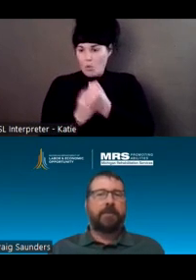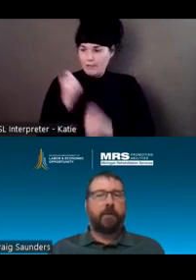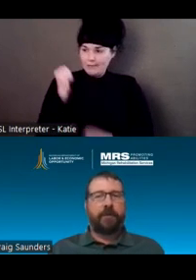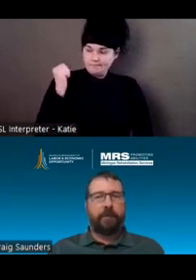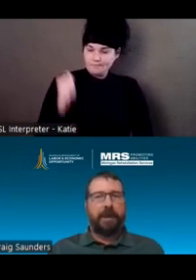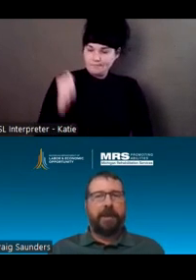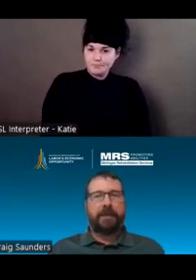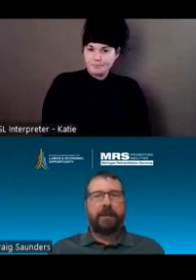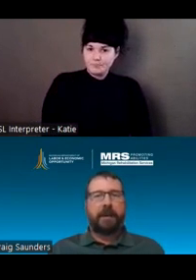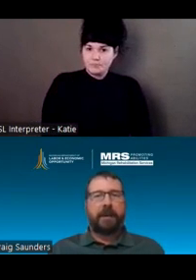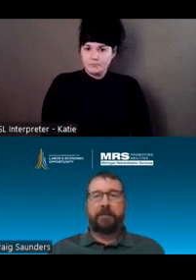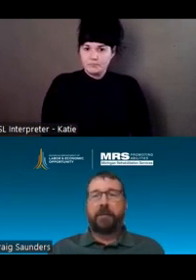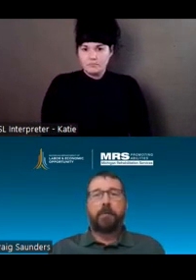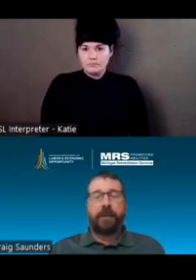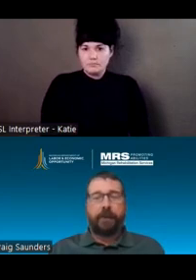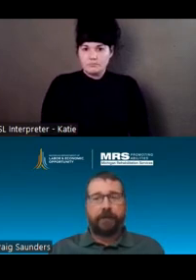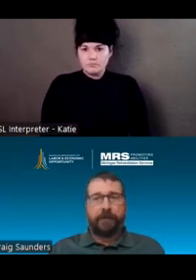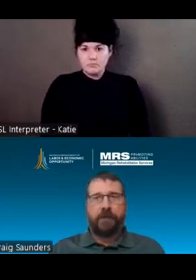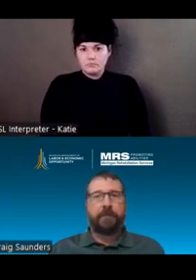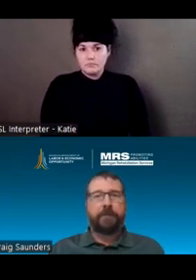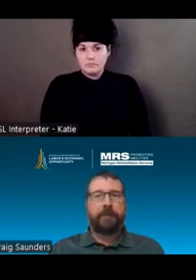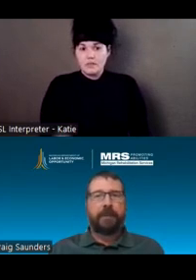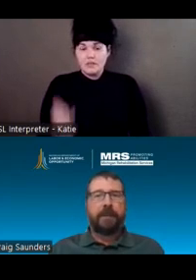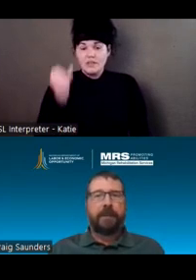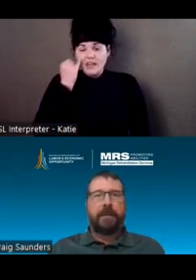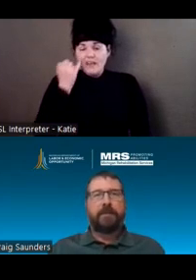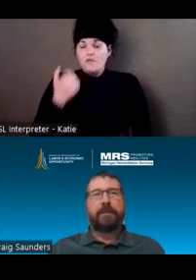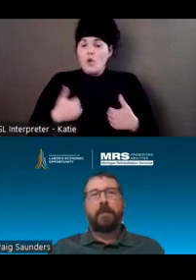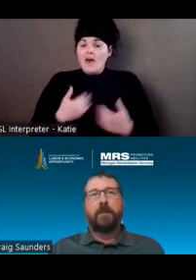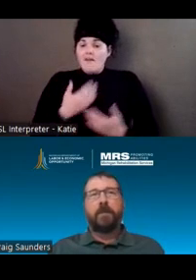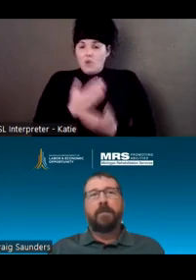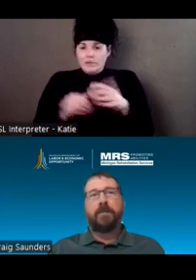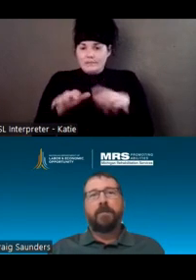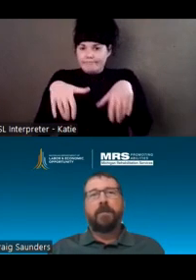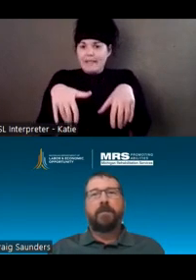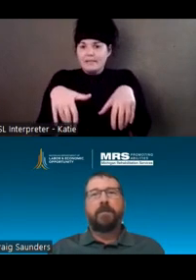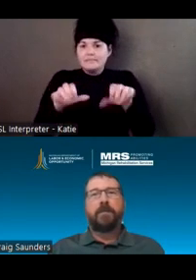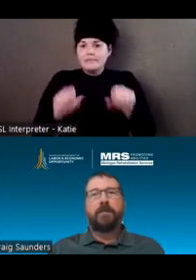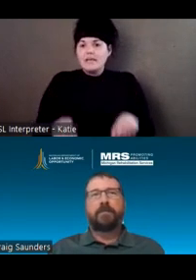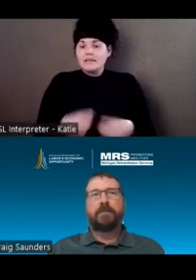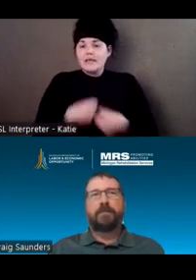Keying with your wrist bent can cause carpal tunnel syndrome,